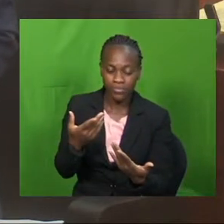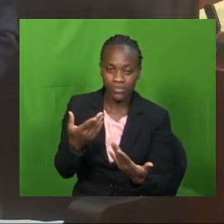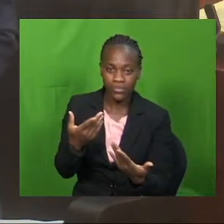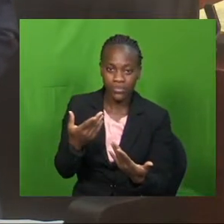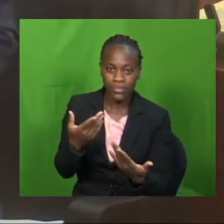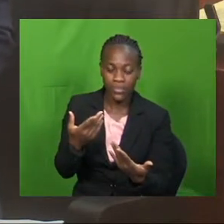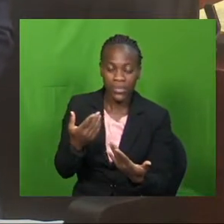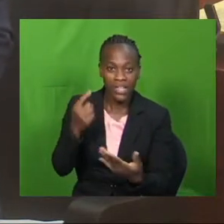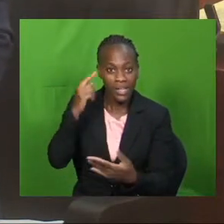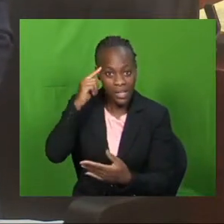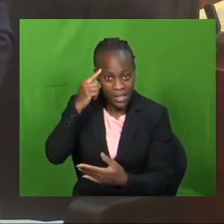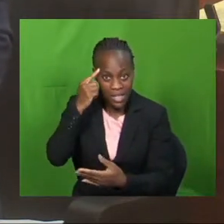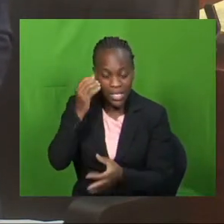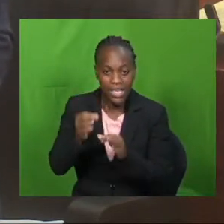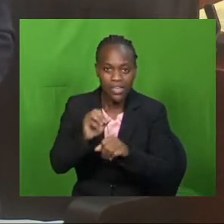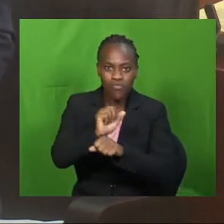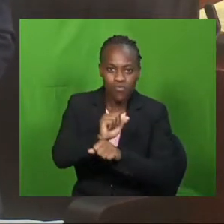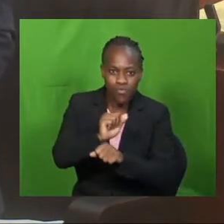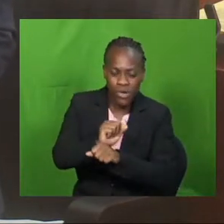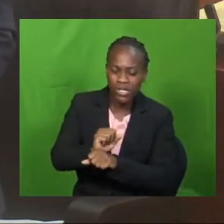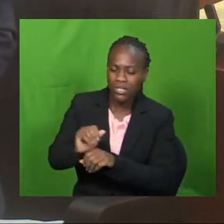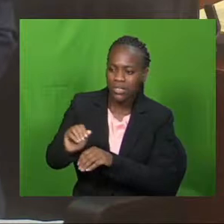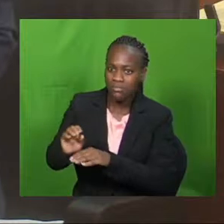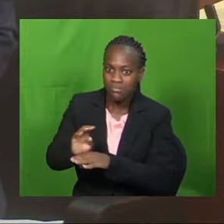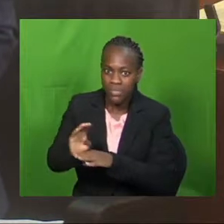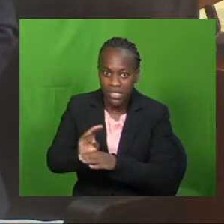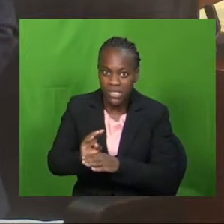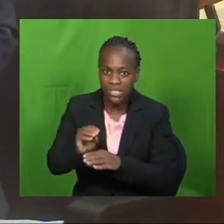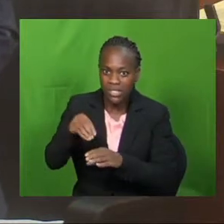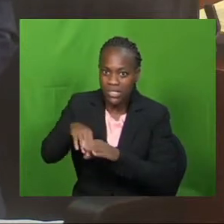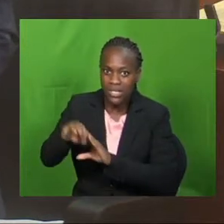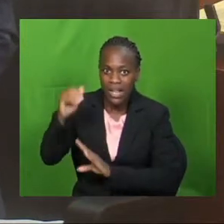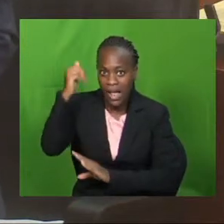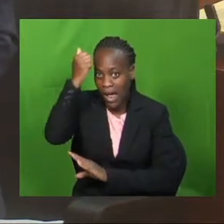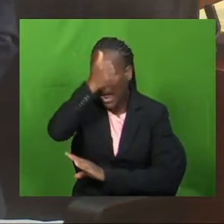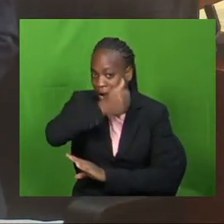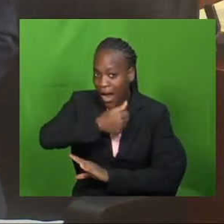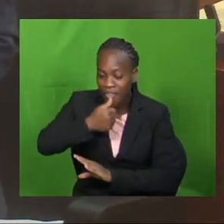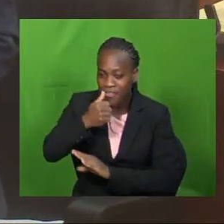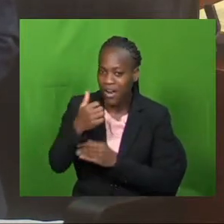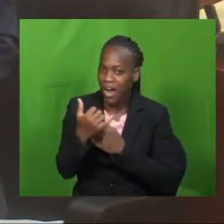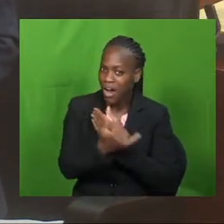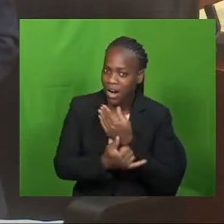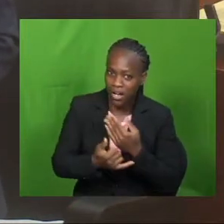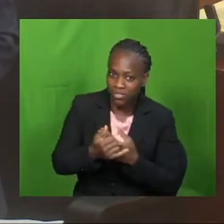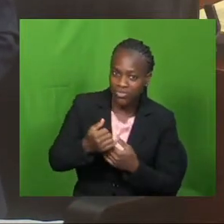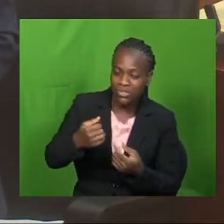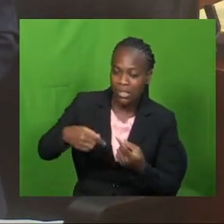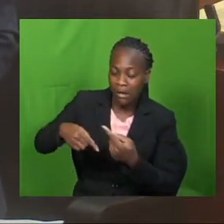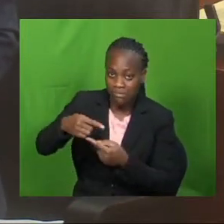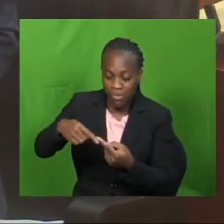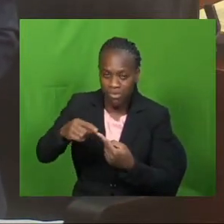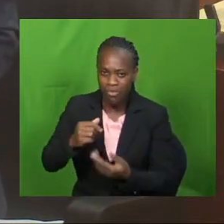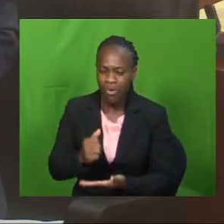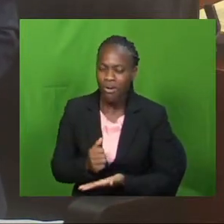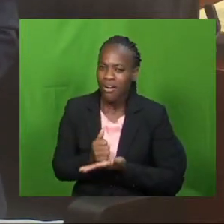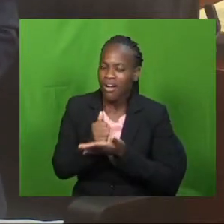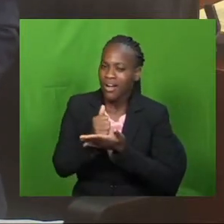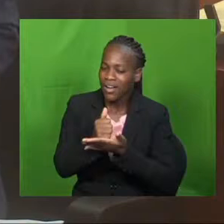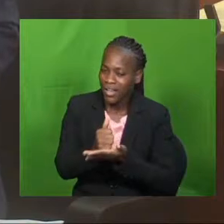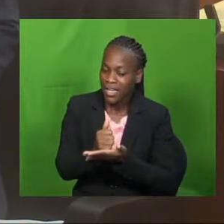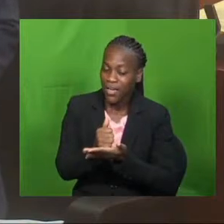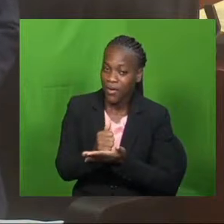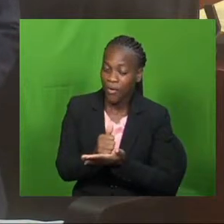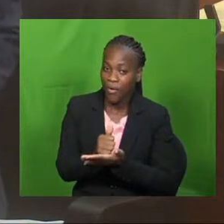would undoubtedly play a key role in ameliorating the poor living conditions of